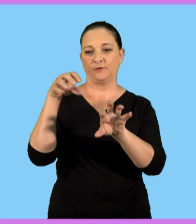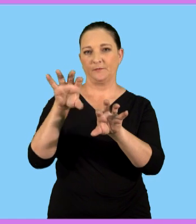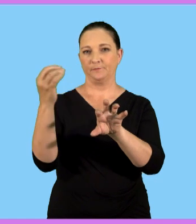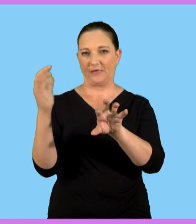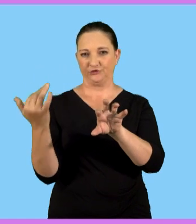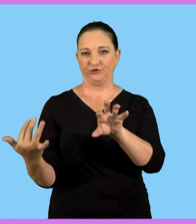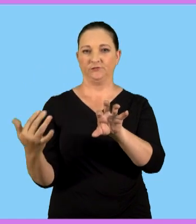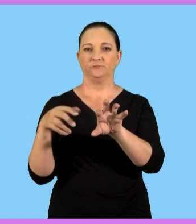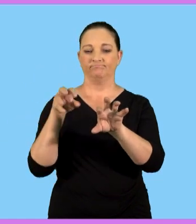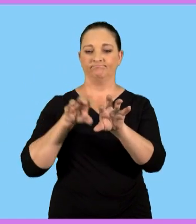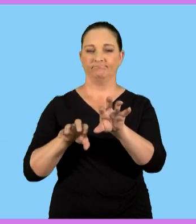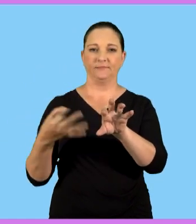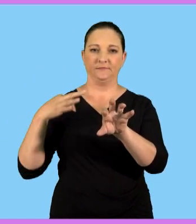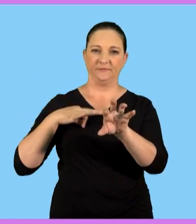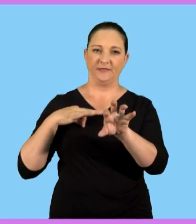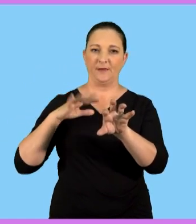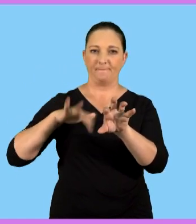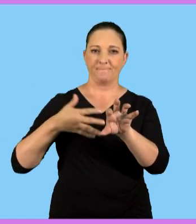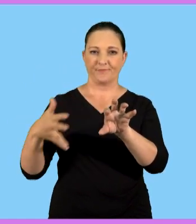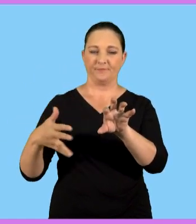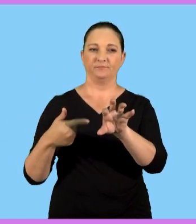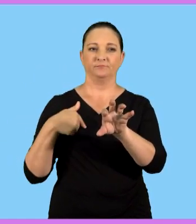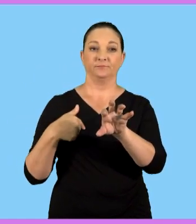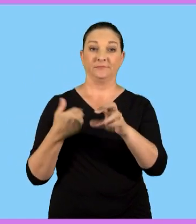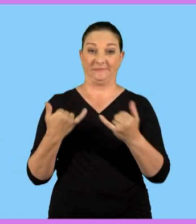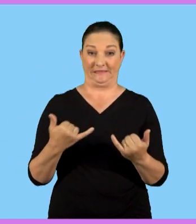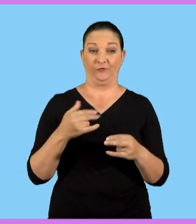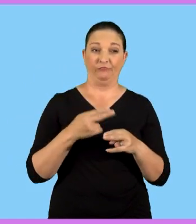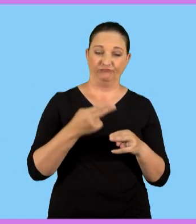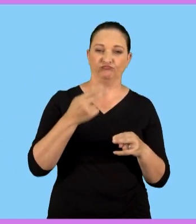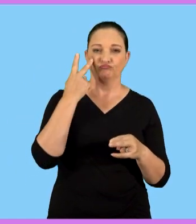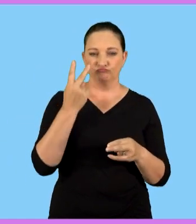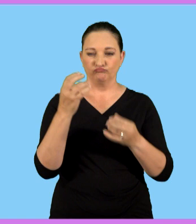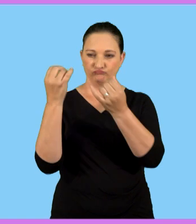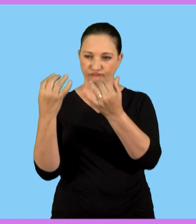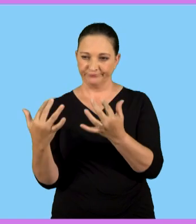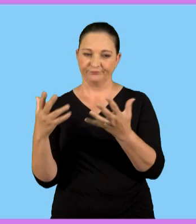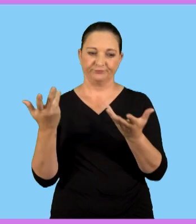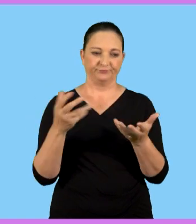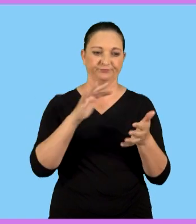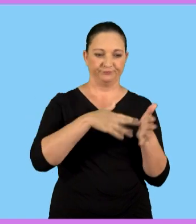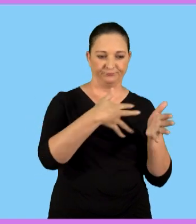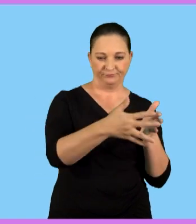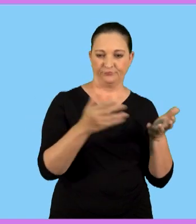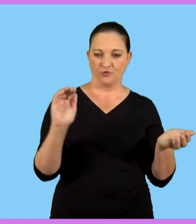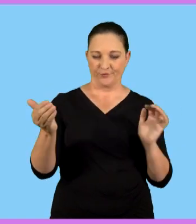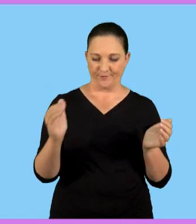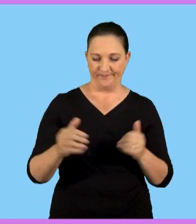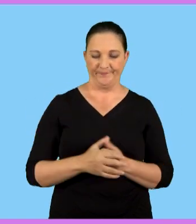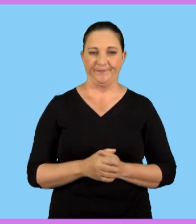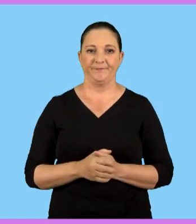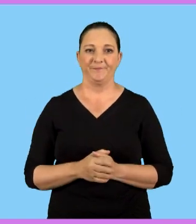We've looked at income and expenditure statements. And finally, we've looked at budgets versus income and expenditure